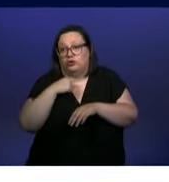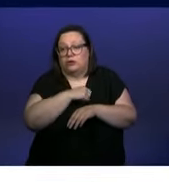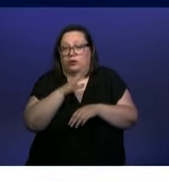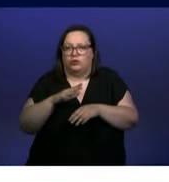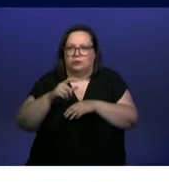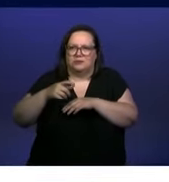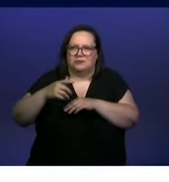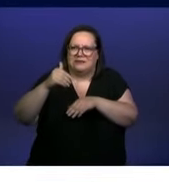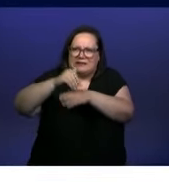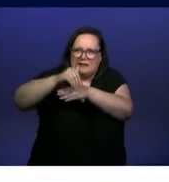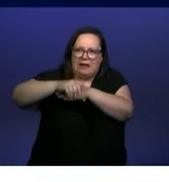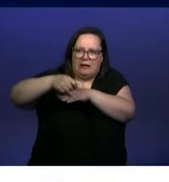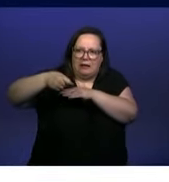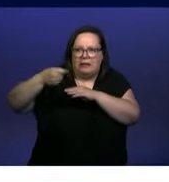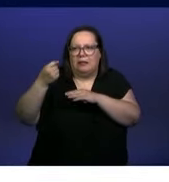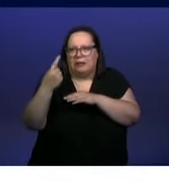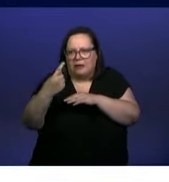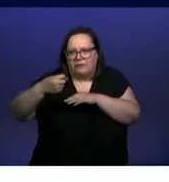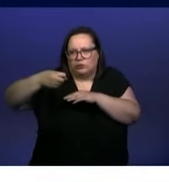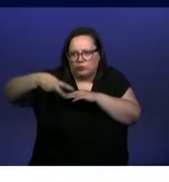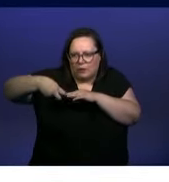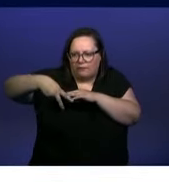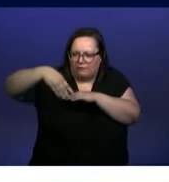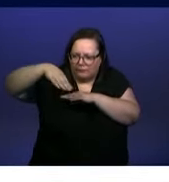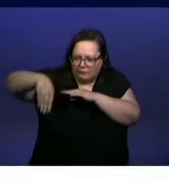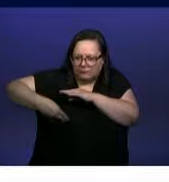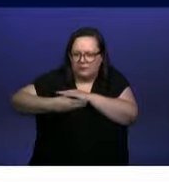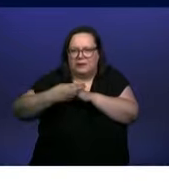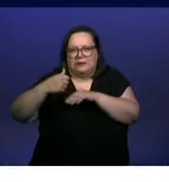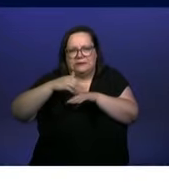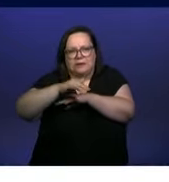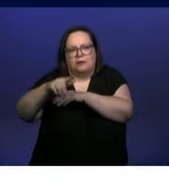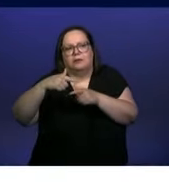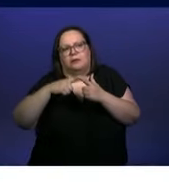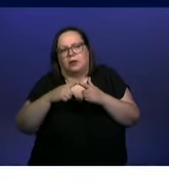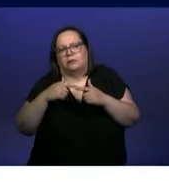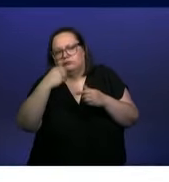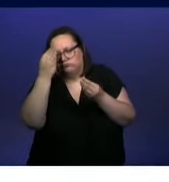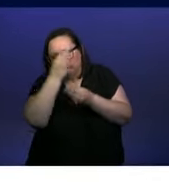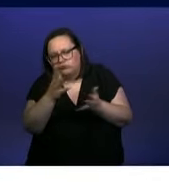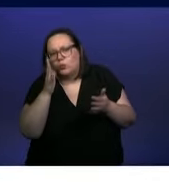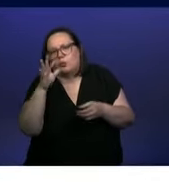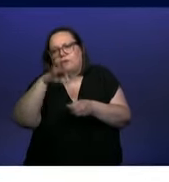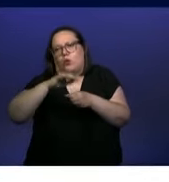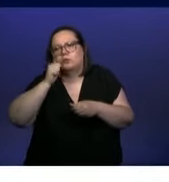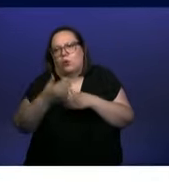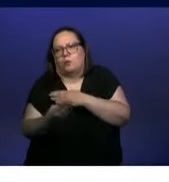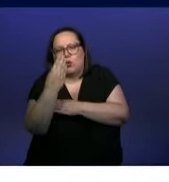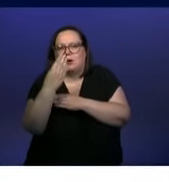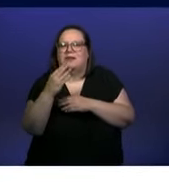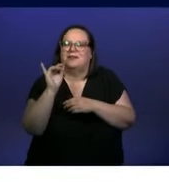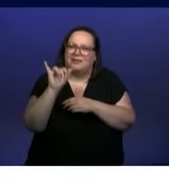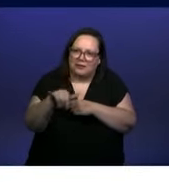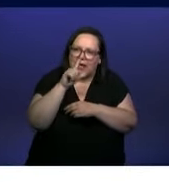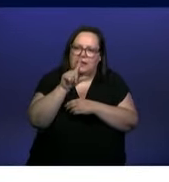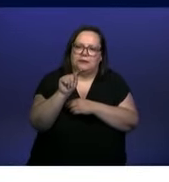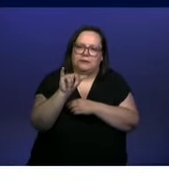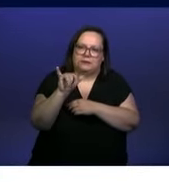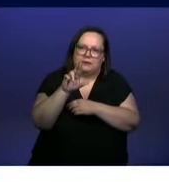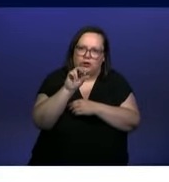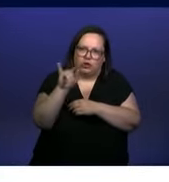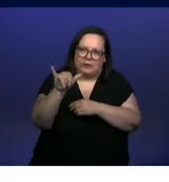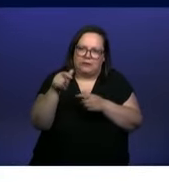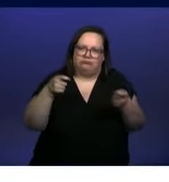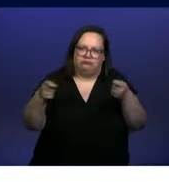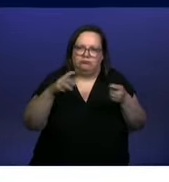11 or 12 at night. I've seen it myself. And expect for a vote the next in the morning. That's tyranny in the Senate. It's giving the